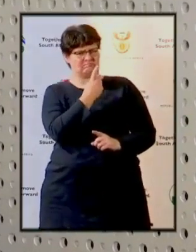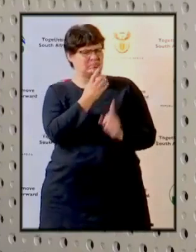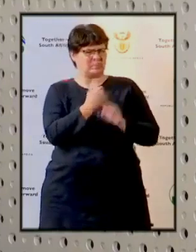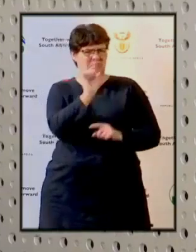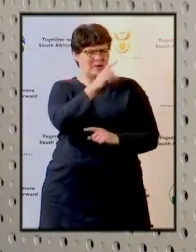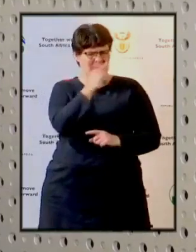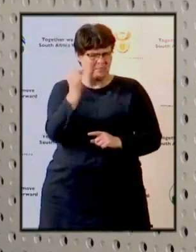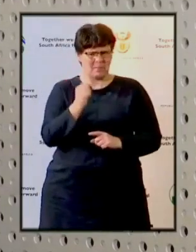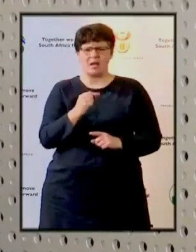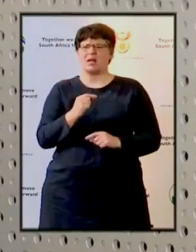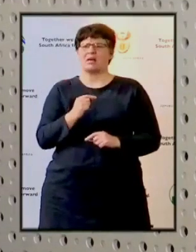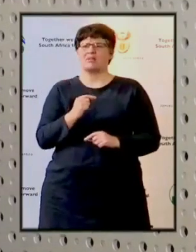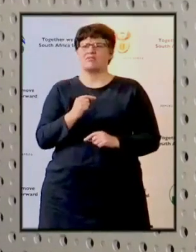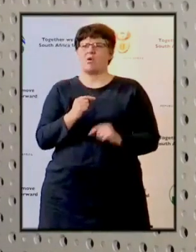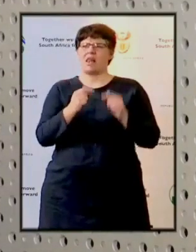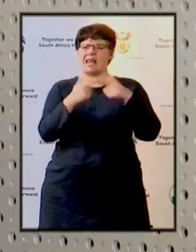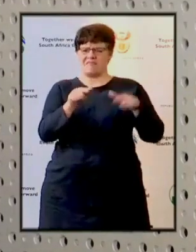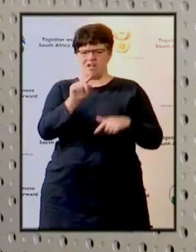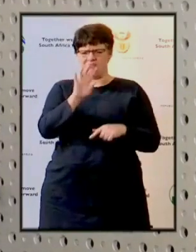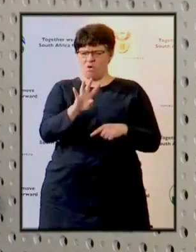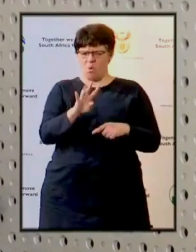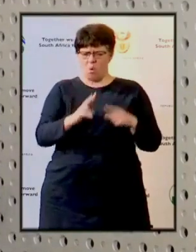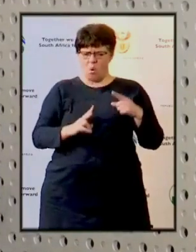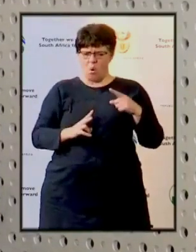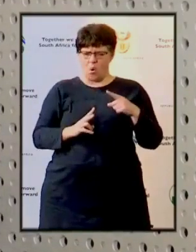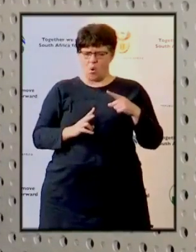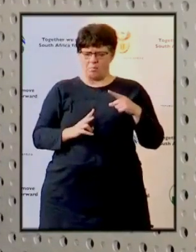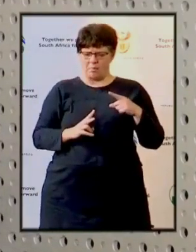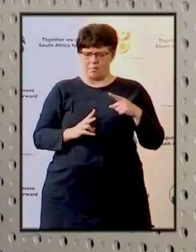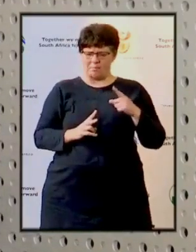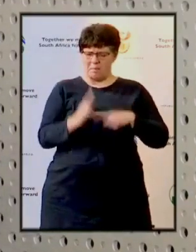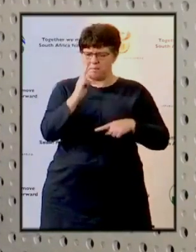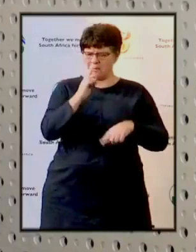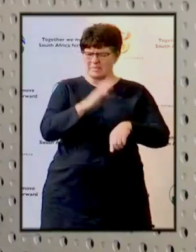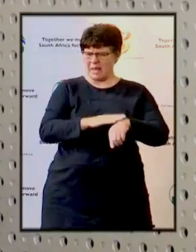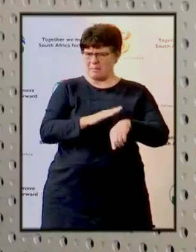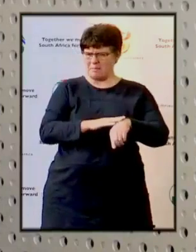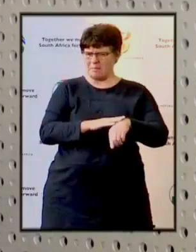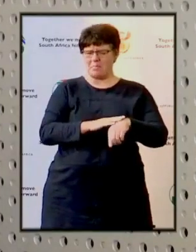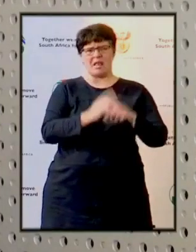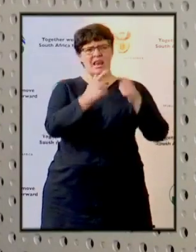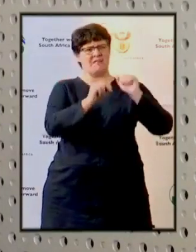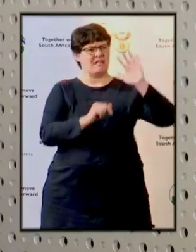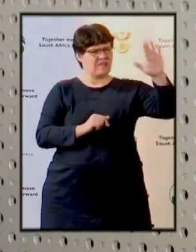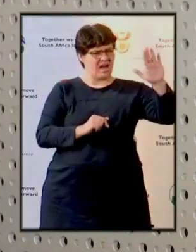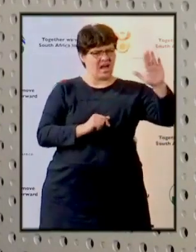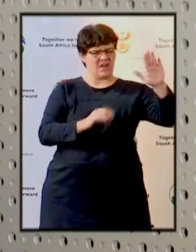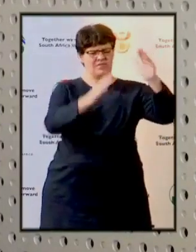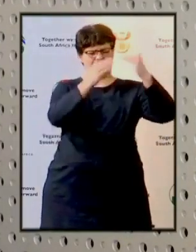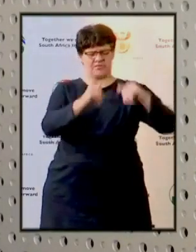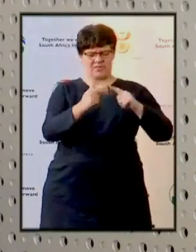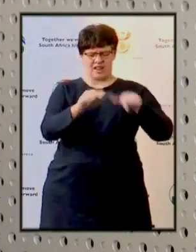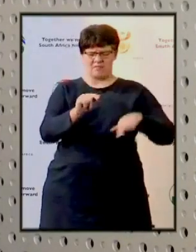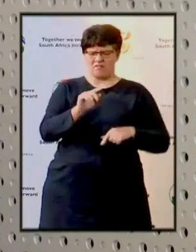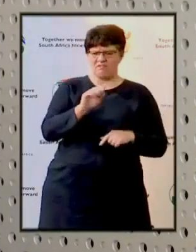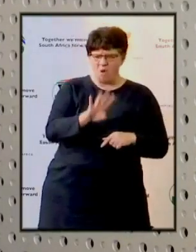there's a cut-off time for level four. How did we get from level five to level four? How long will it be to stay at level four?